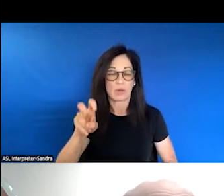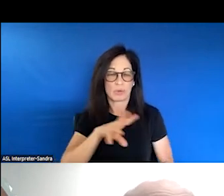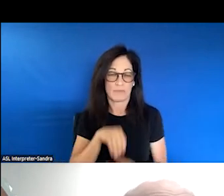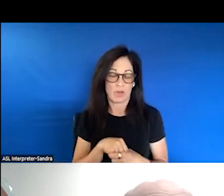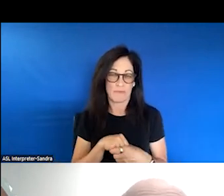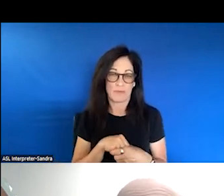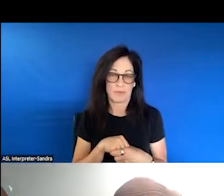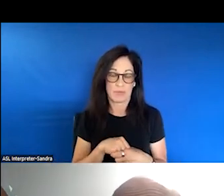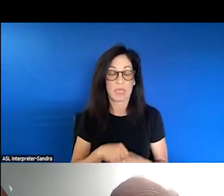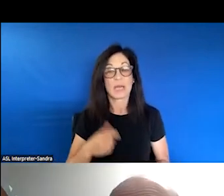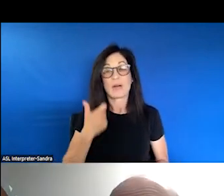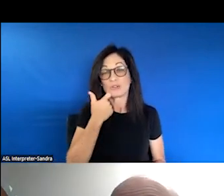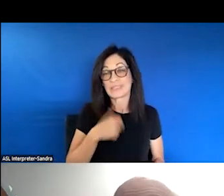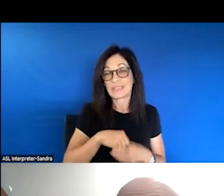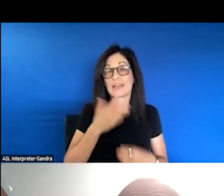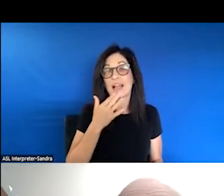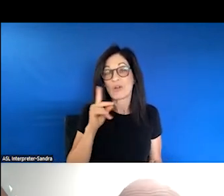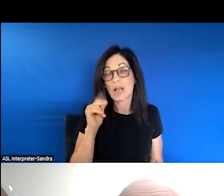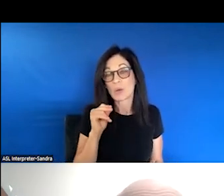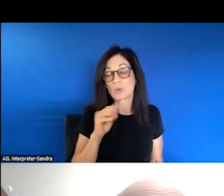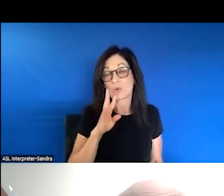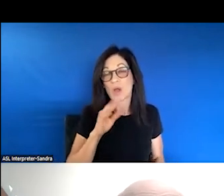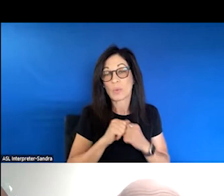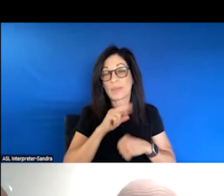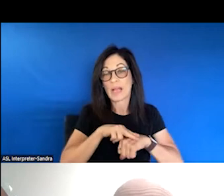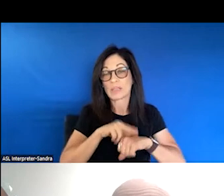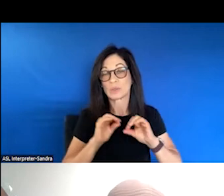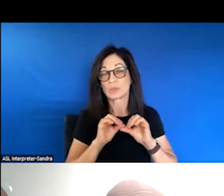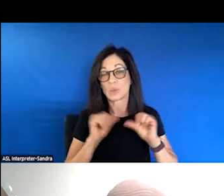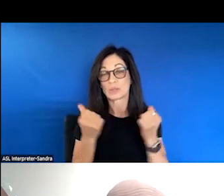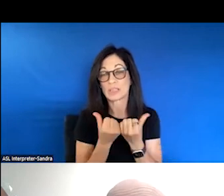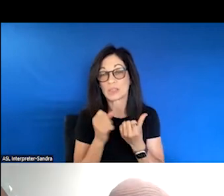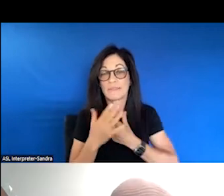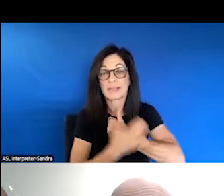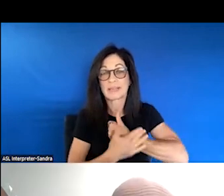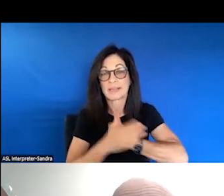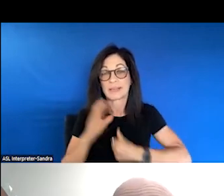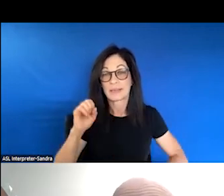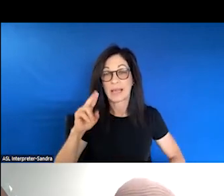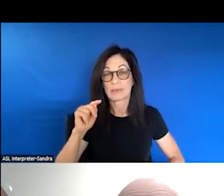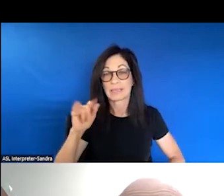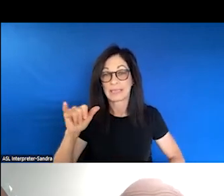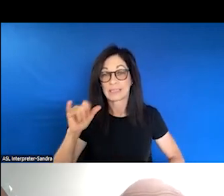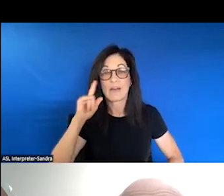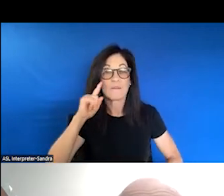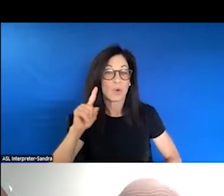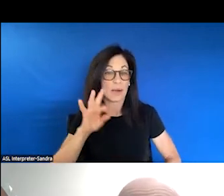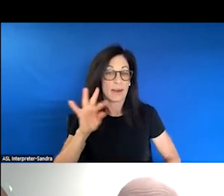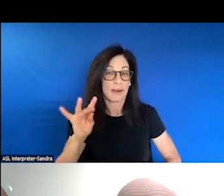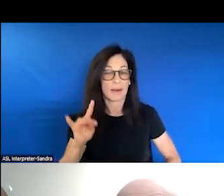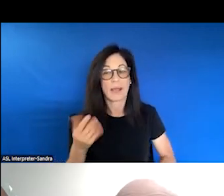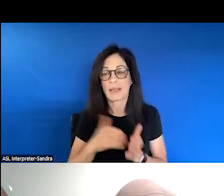to speak to the National Association of Counties about 988, where again, there's a tremendous amount